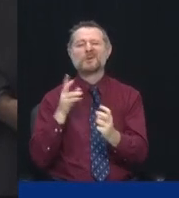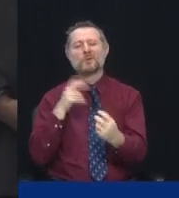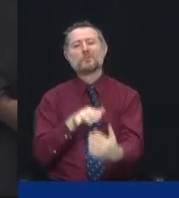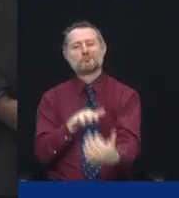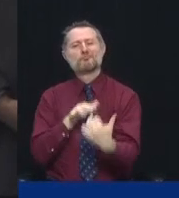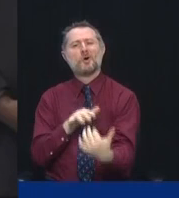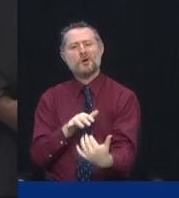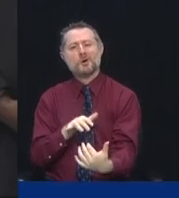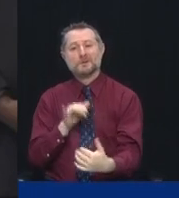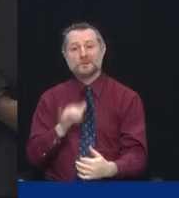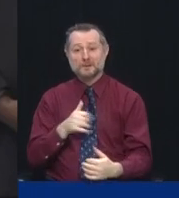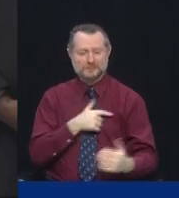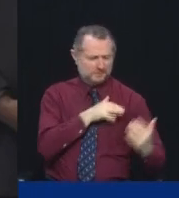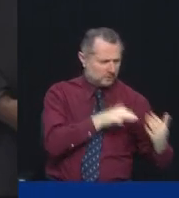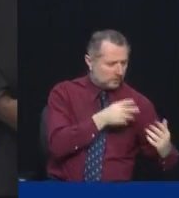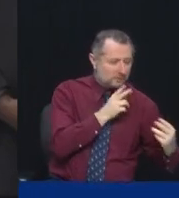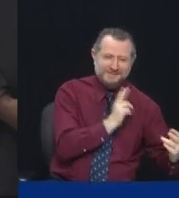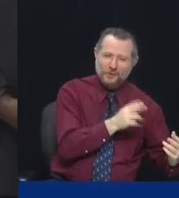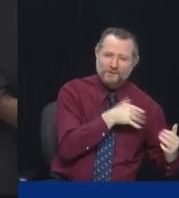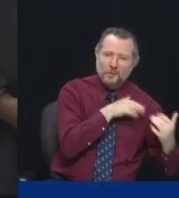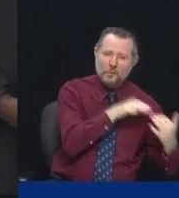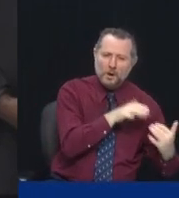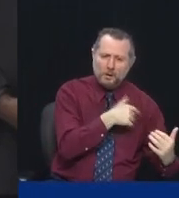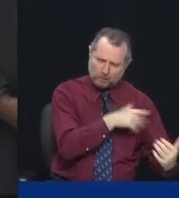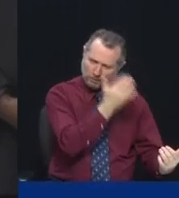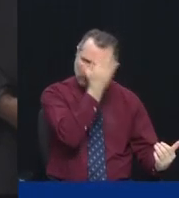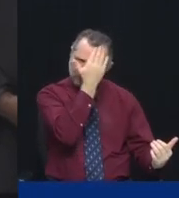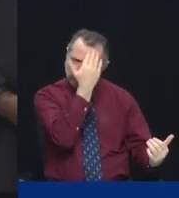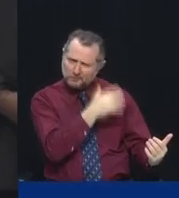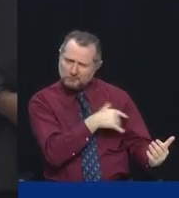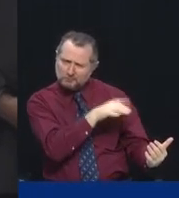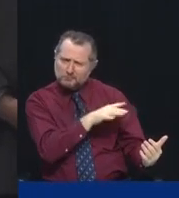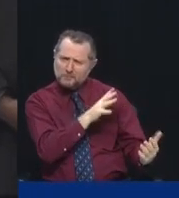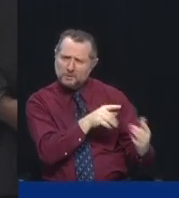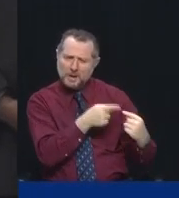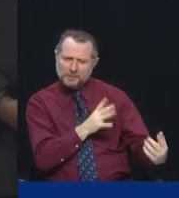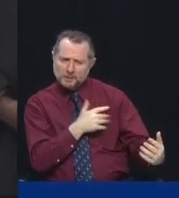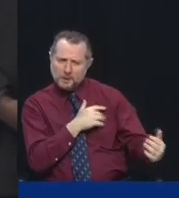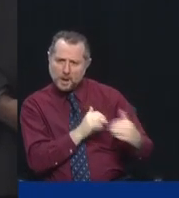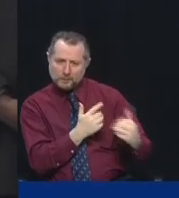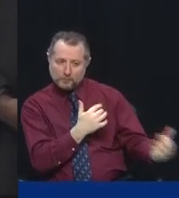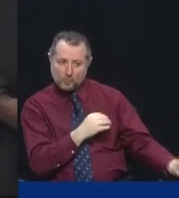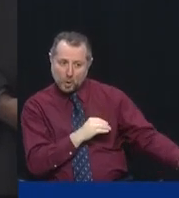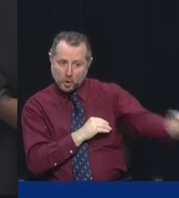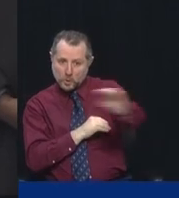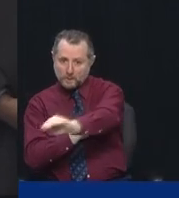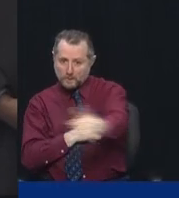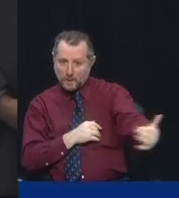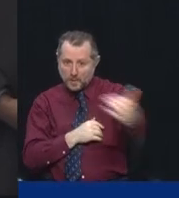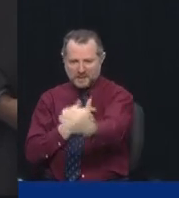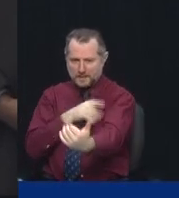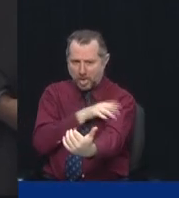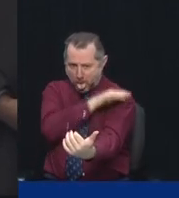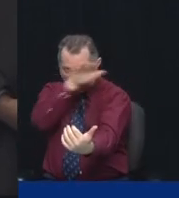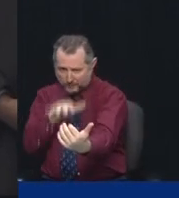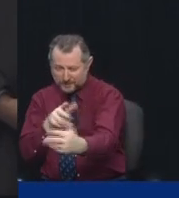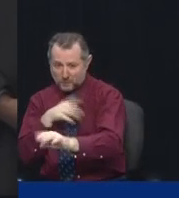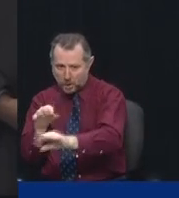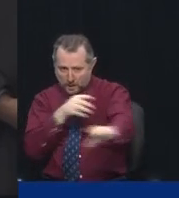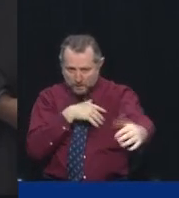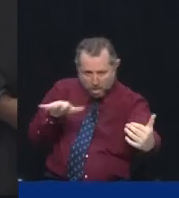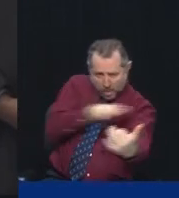watch the enemy moves, and then you move in response. So we track COVID on